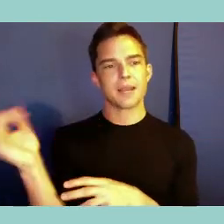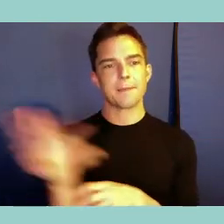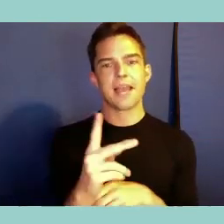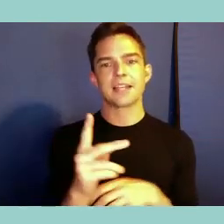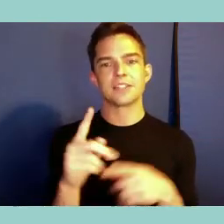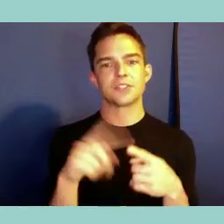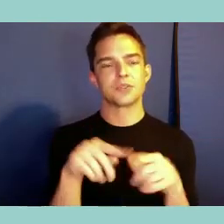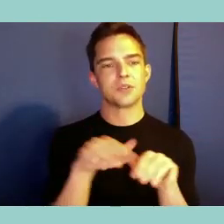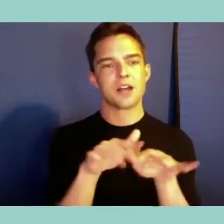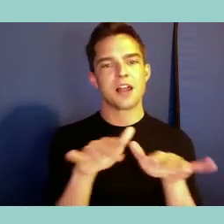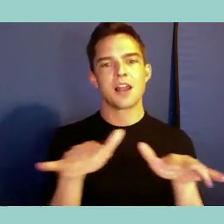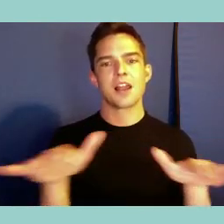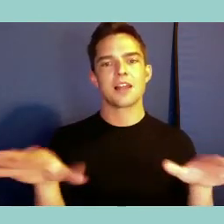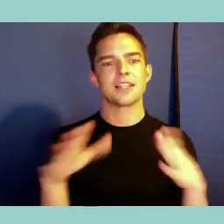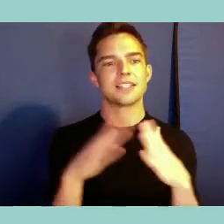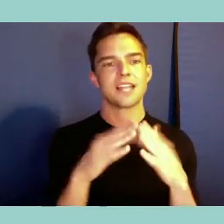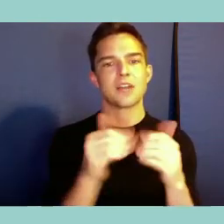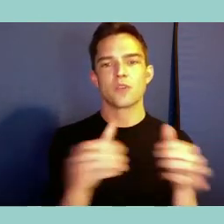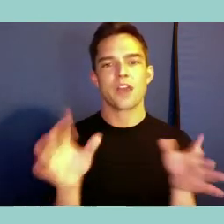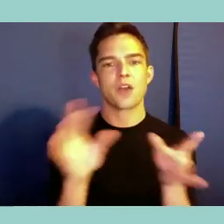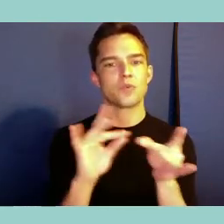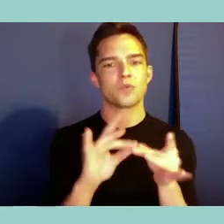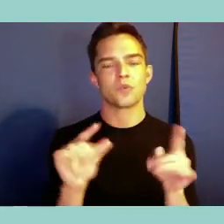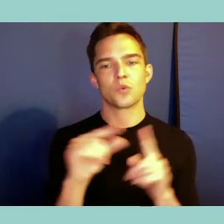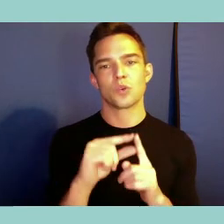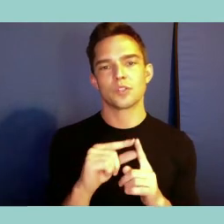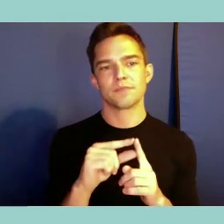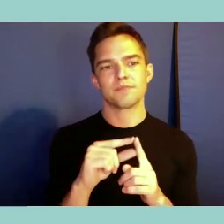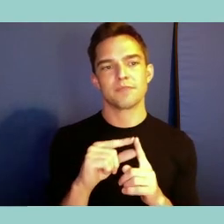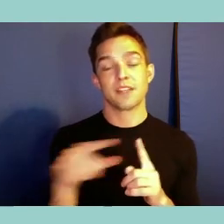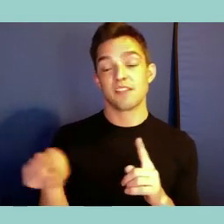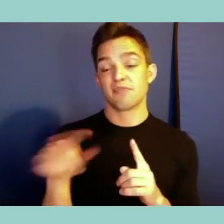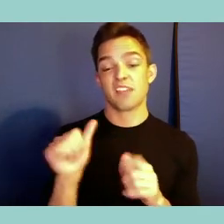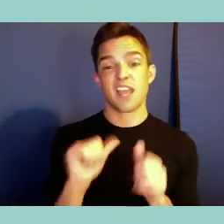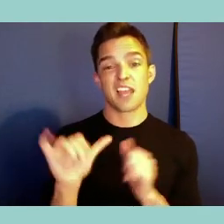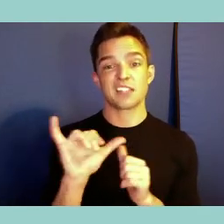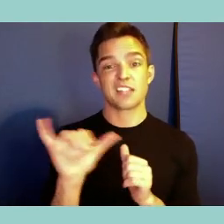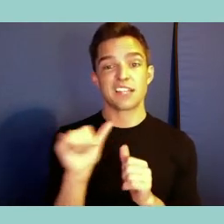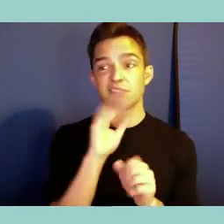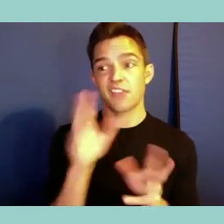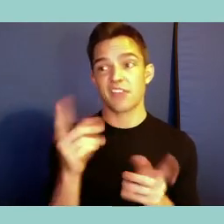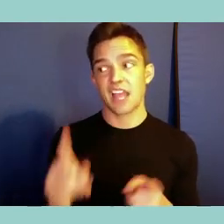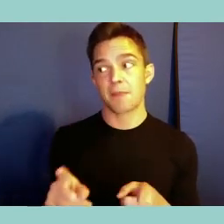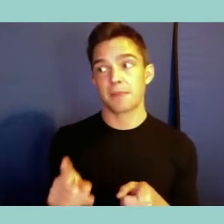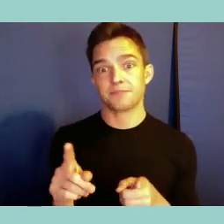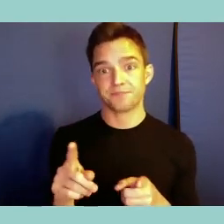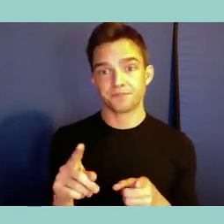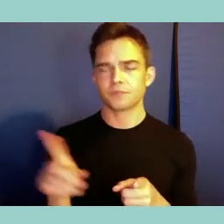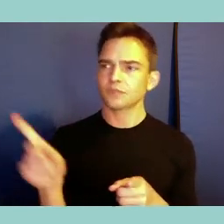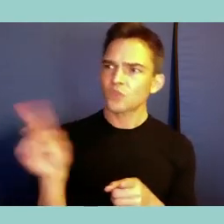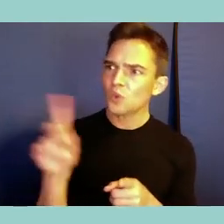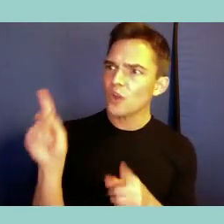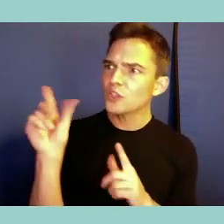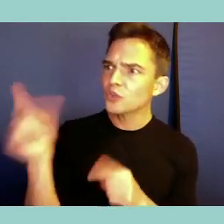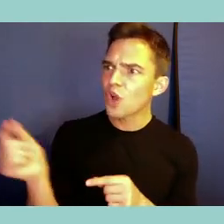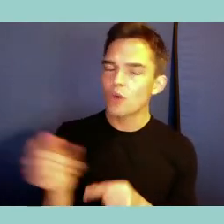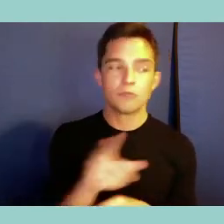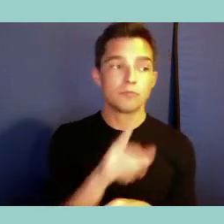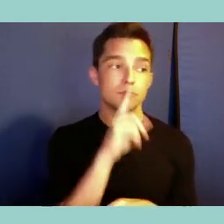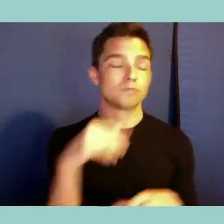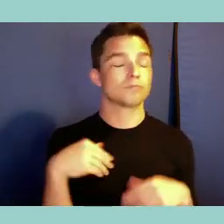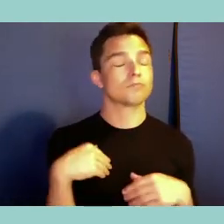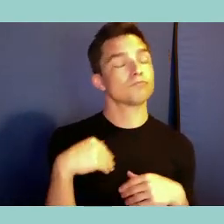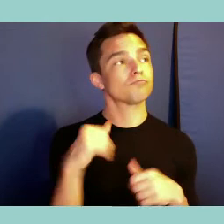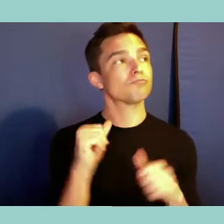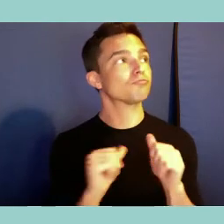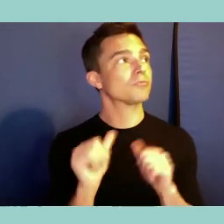to the town without a word. They acted as if nothing has happened when asked where they were.